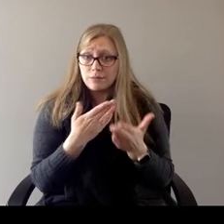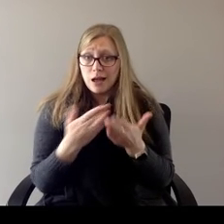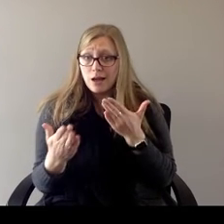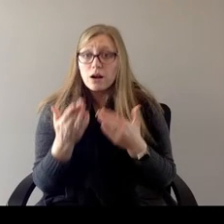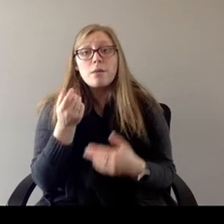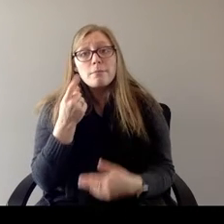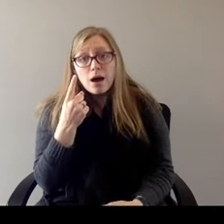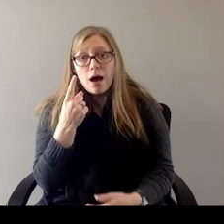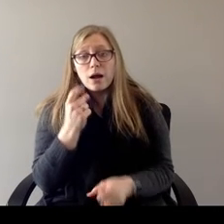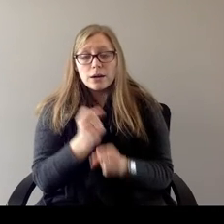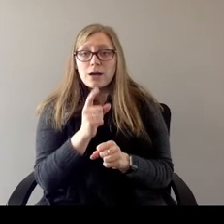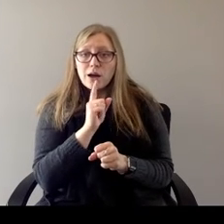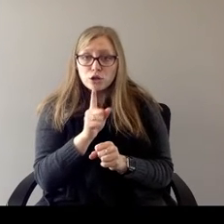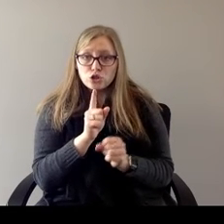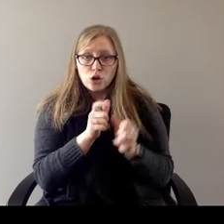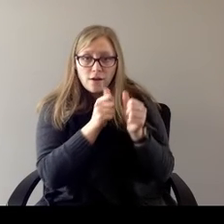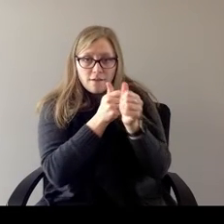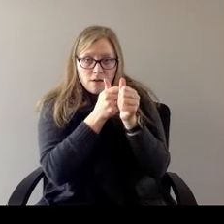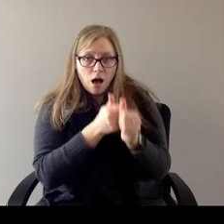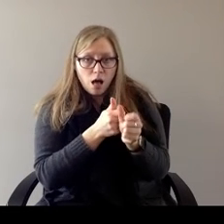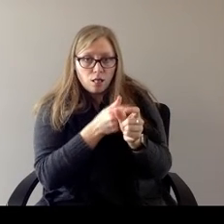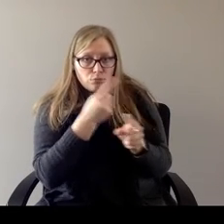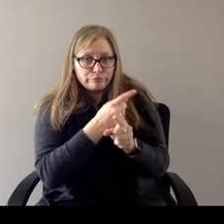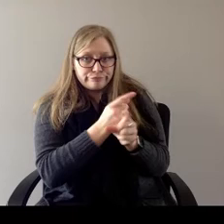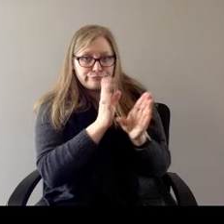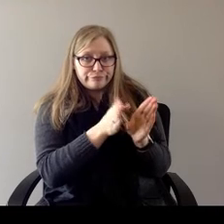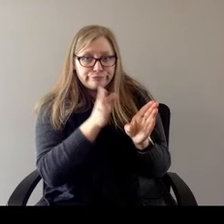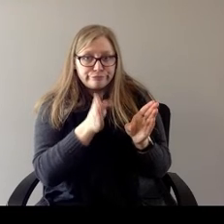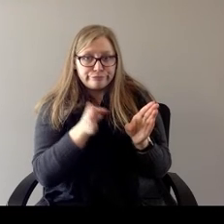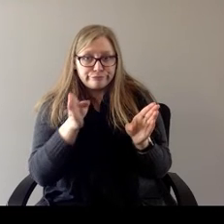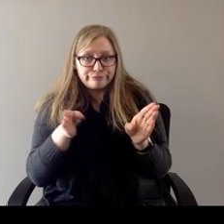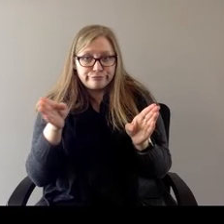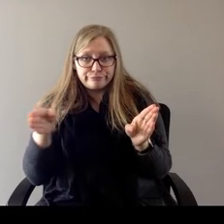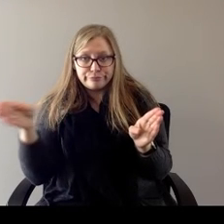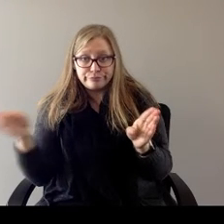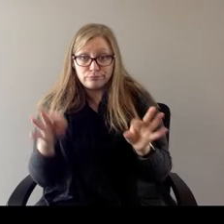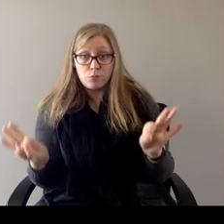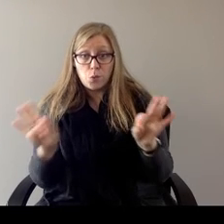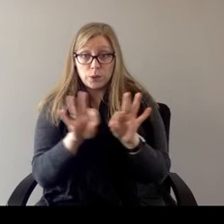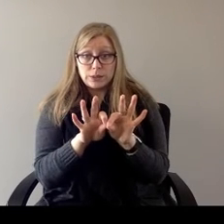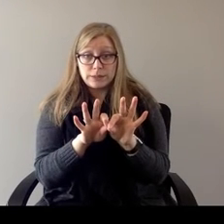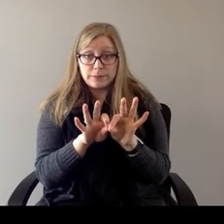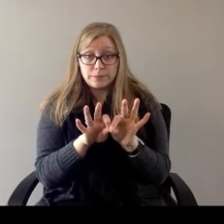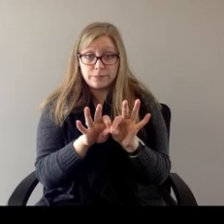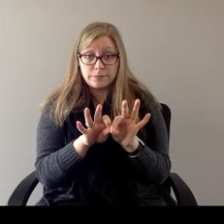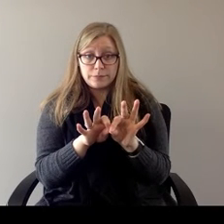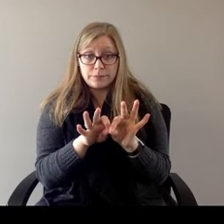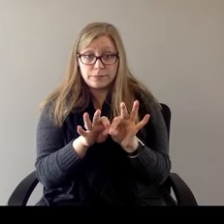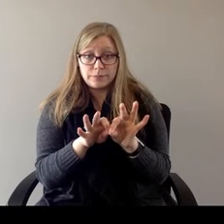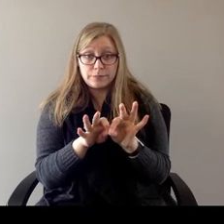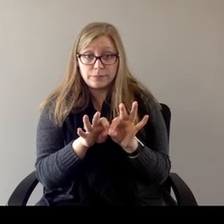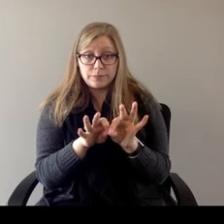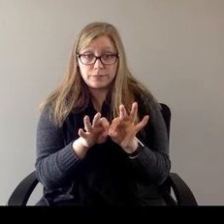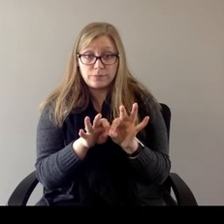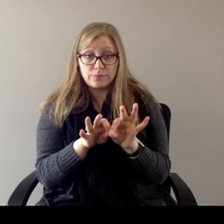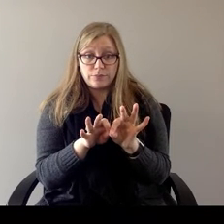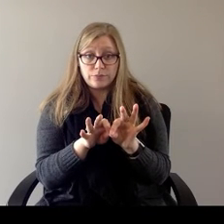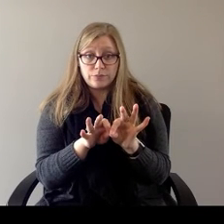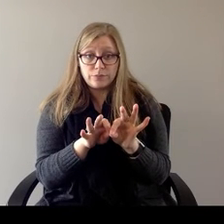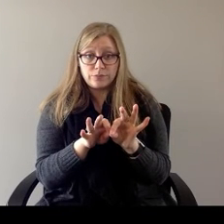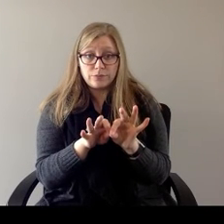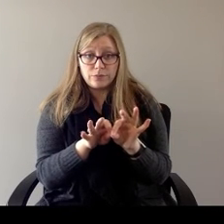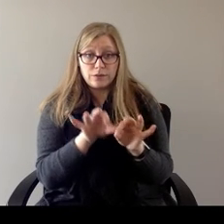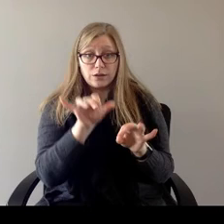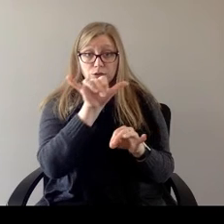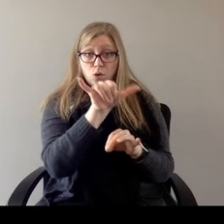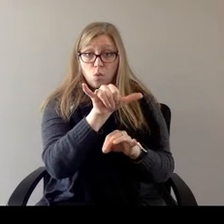that you're going in the correct direction. So here we have, when I finish with YZ, now I'm at the angle.